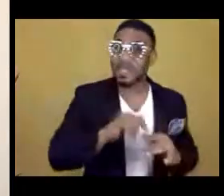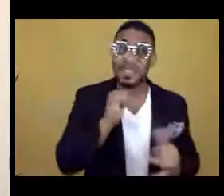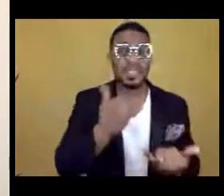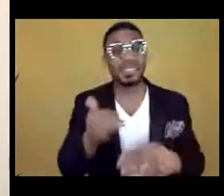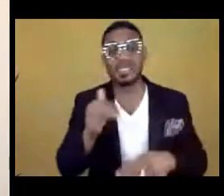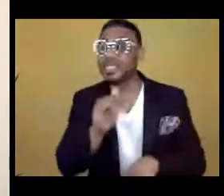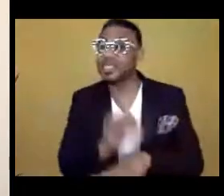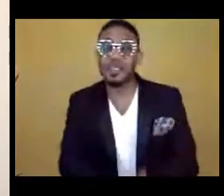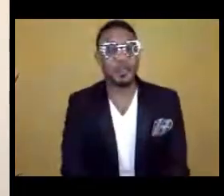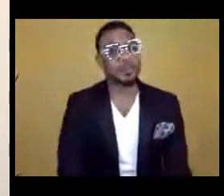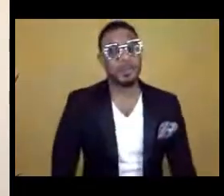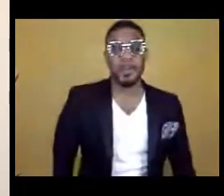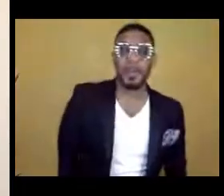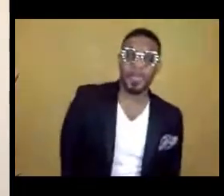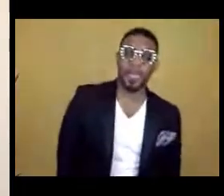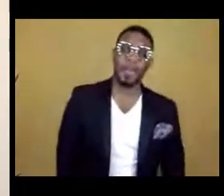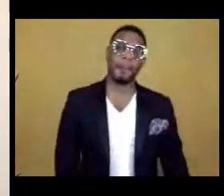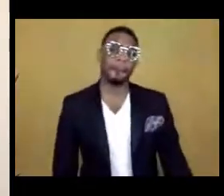I'm not tonight.